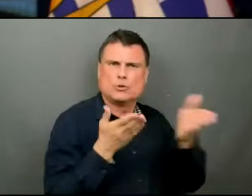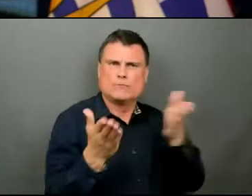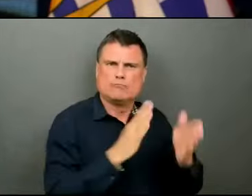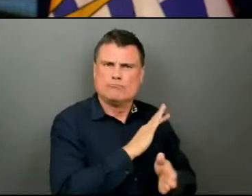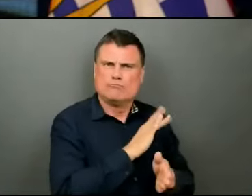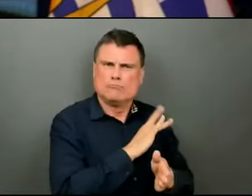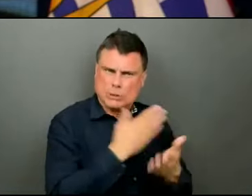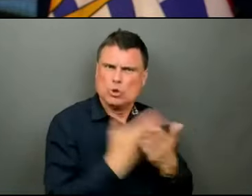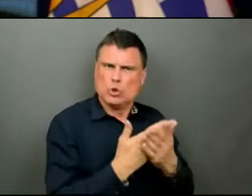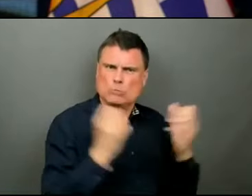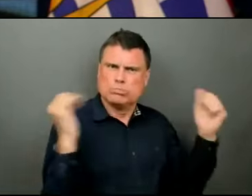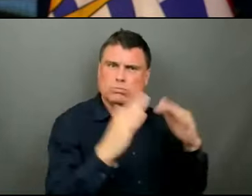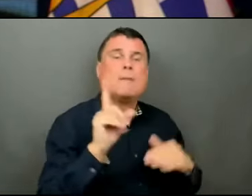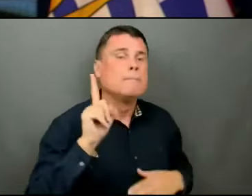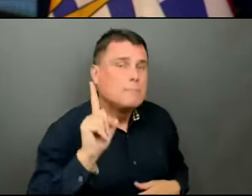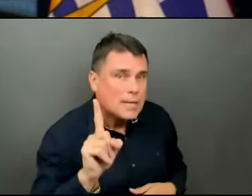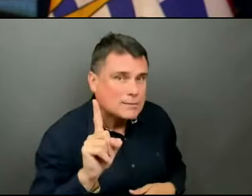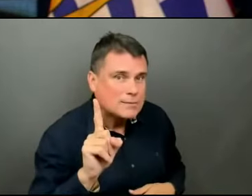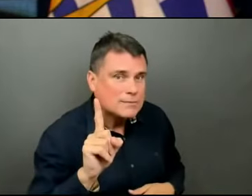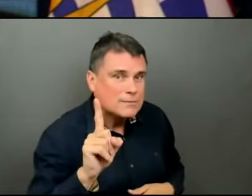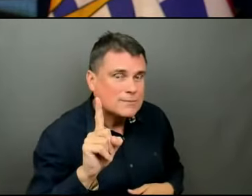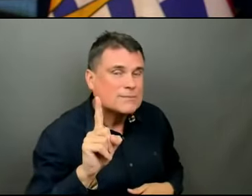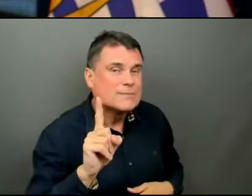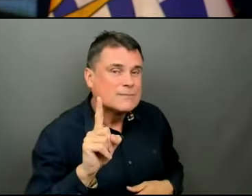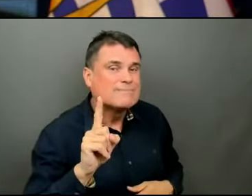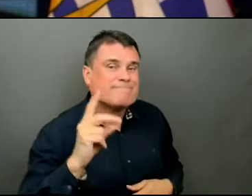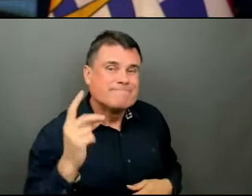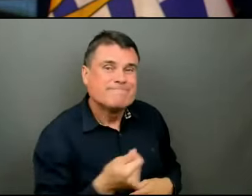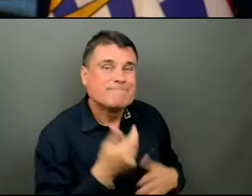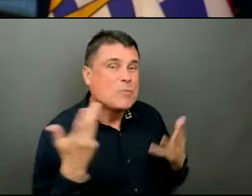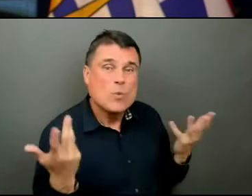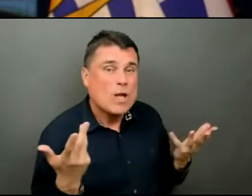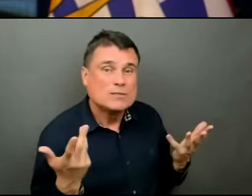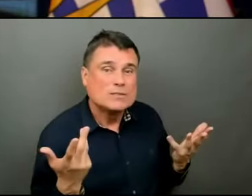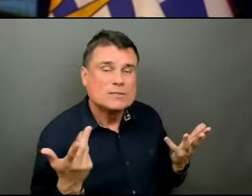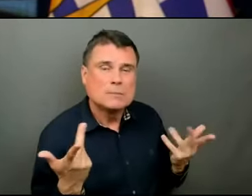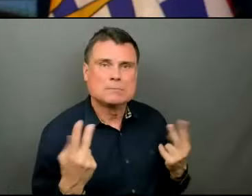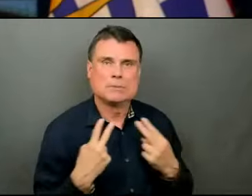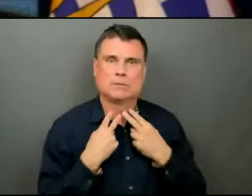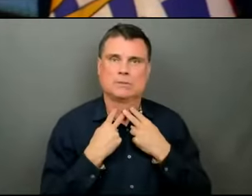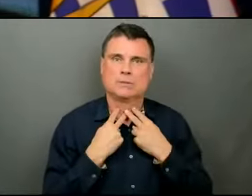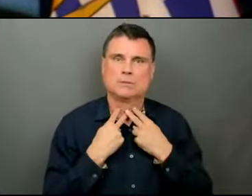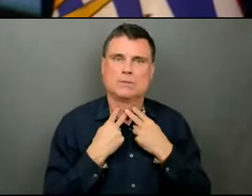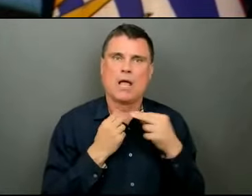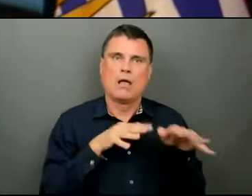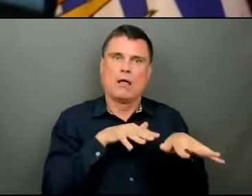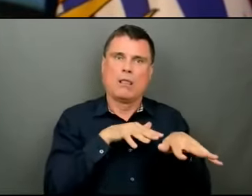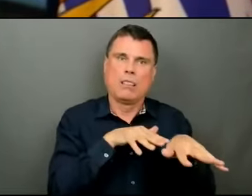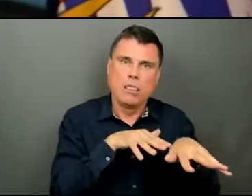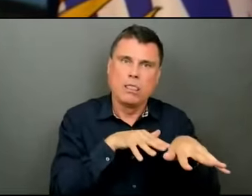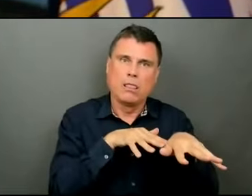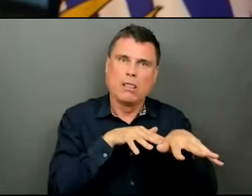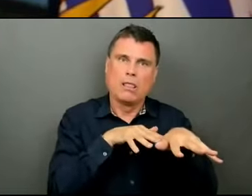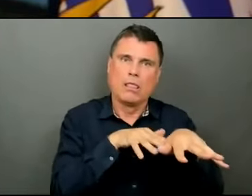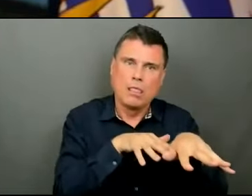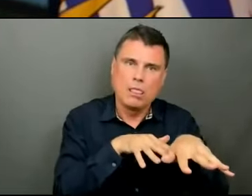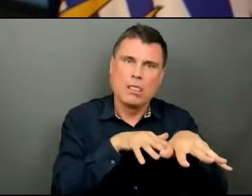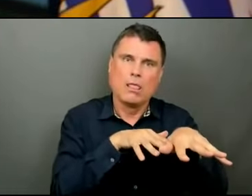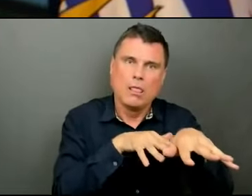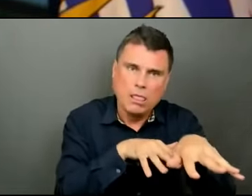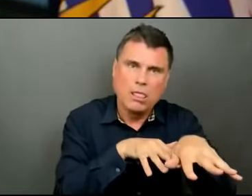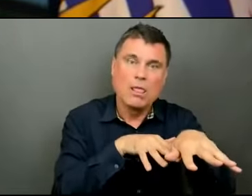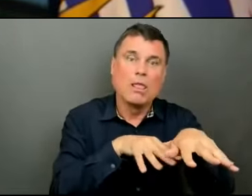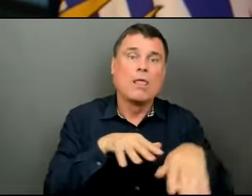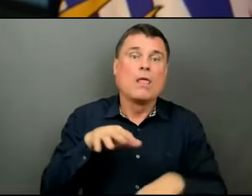passenger demand. But unfortunately for those using it, buses were caught in traffic congestion and people were often passed by with full buses. That is